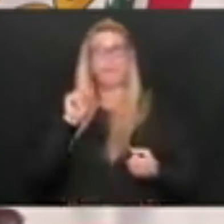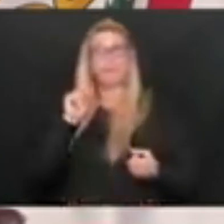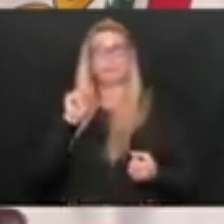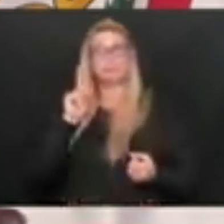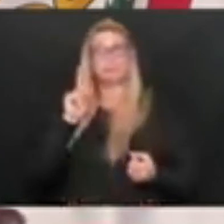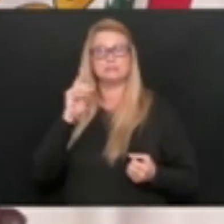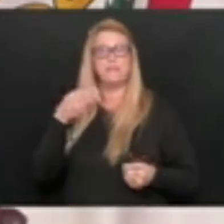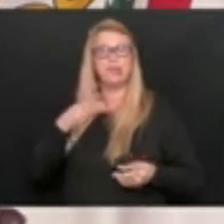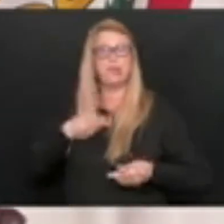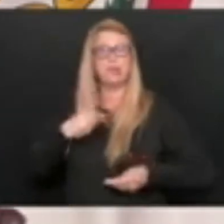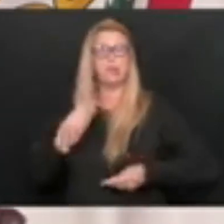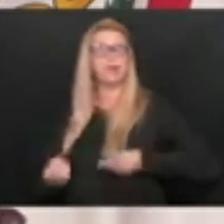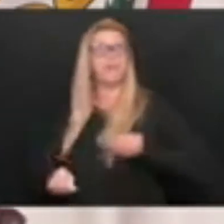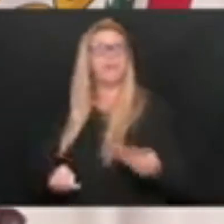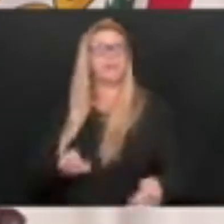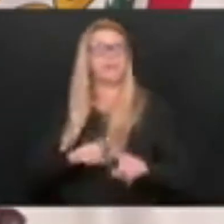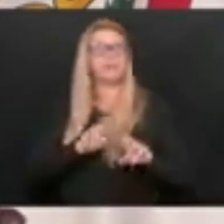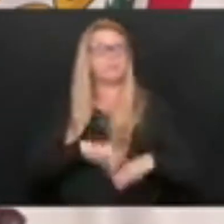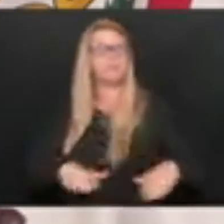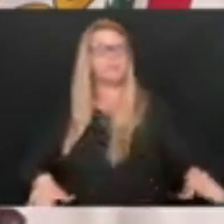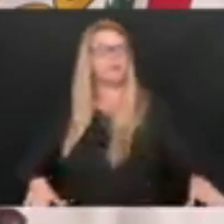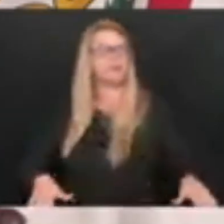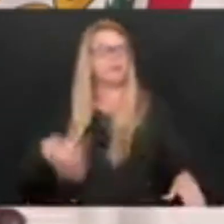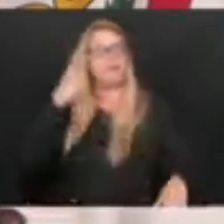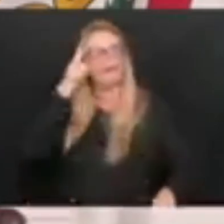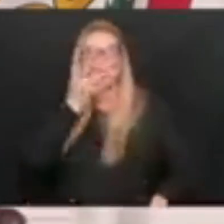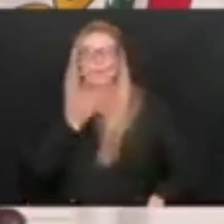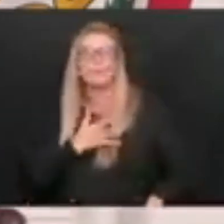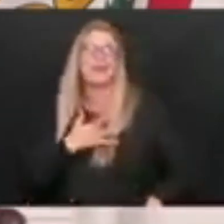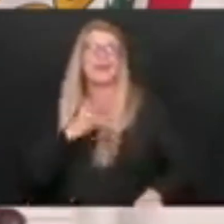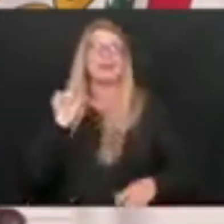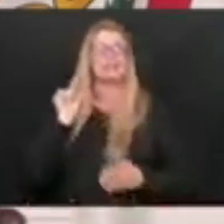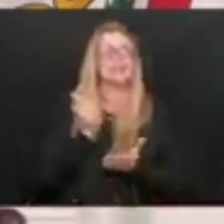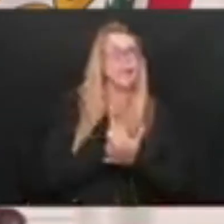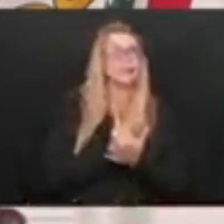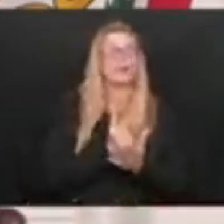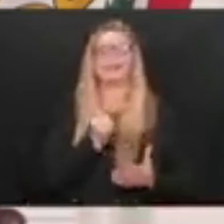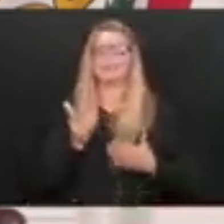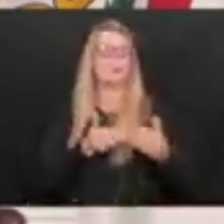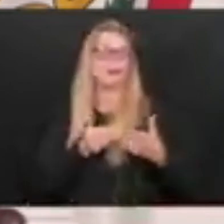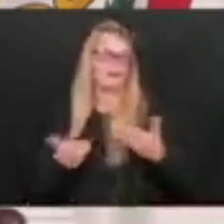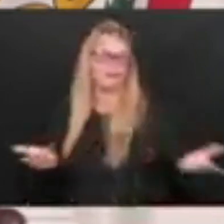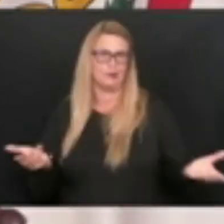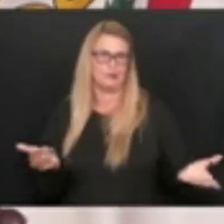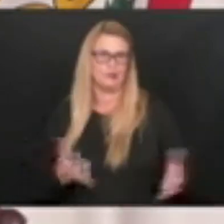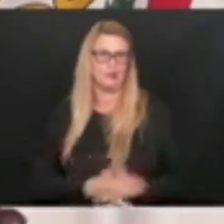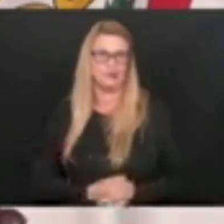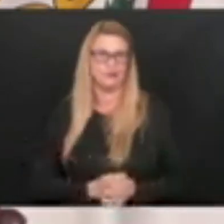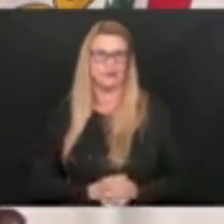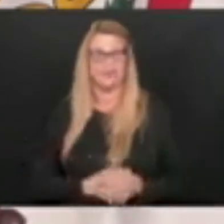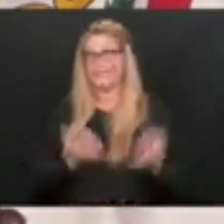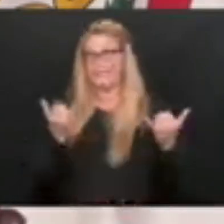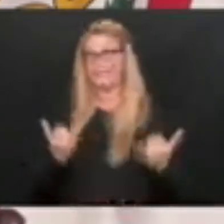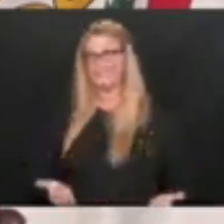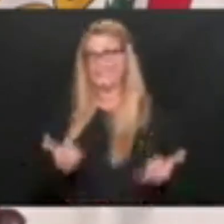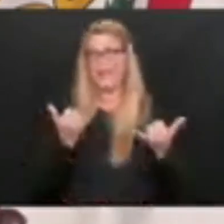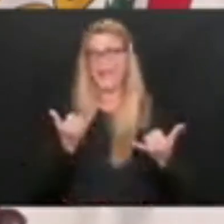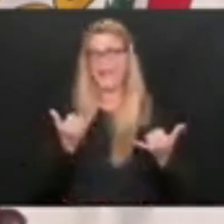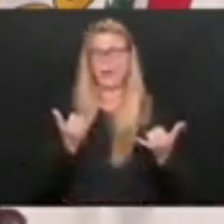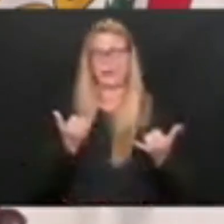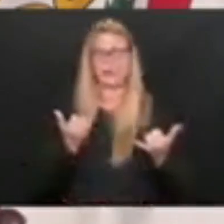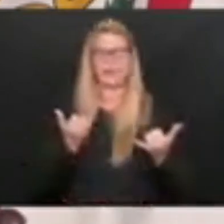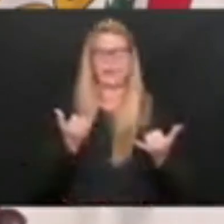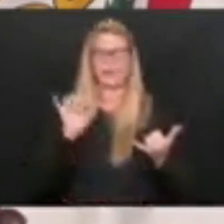to lots of the children and everything for birthdays or graduation or whatever it may be. Now